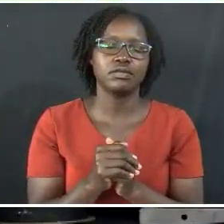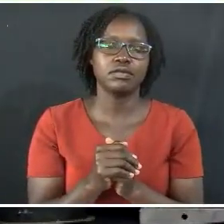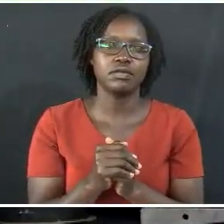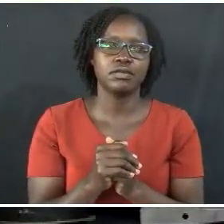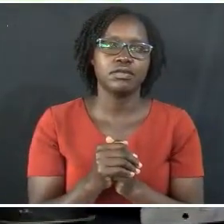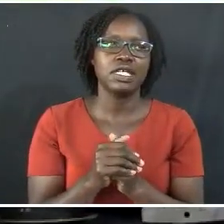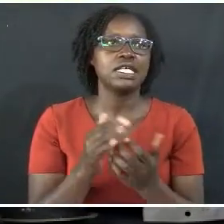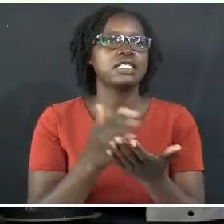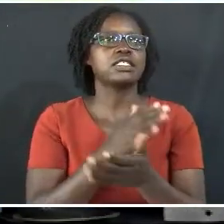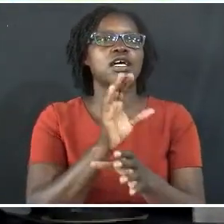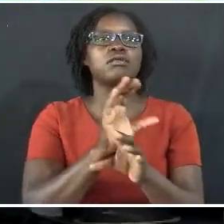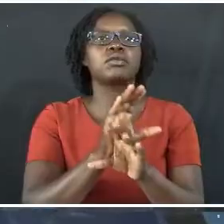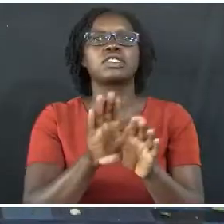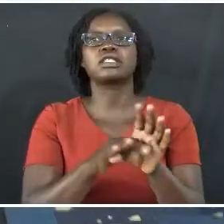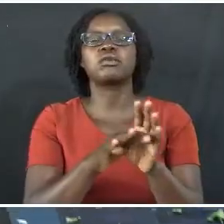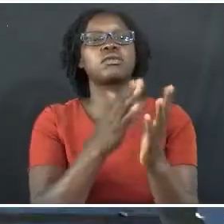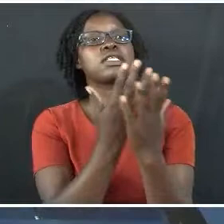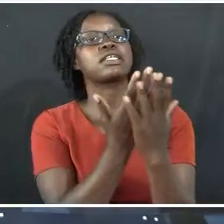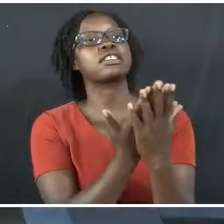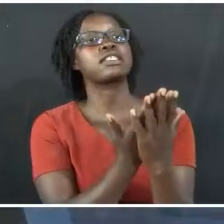Some church members were arrested